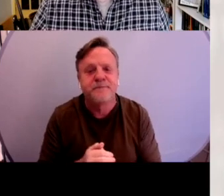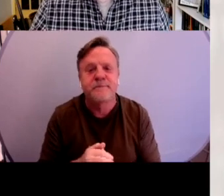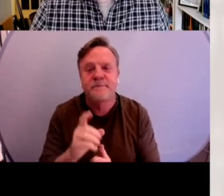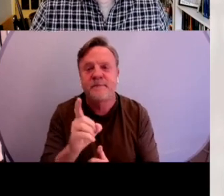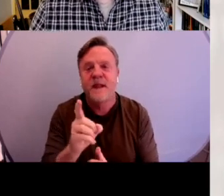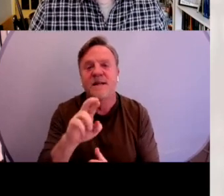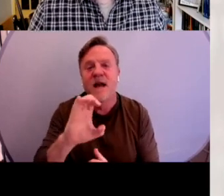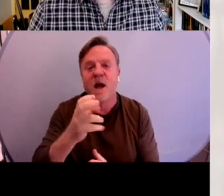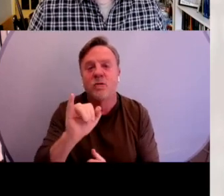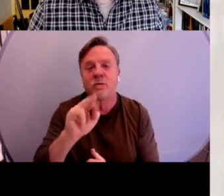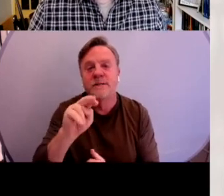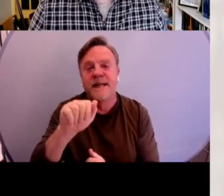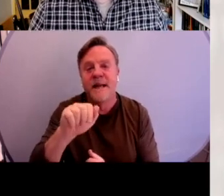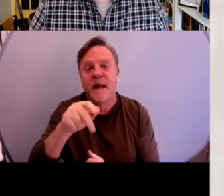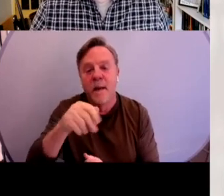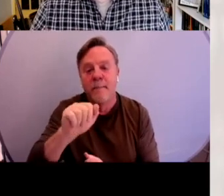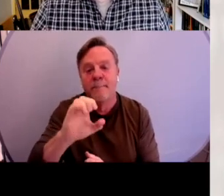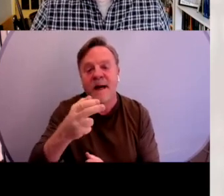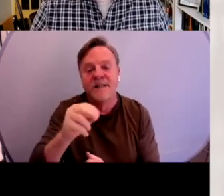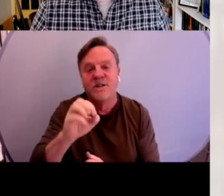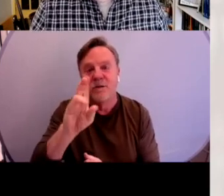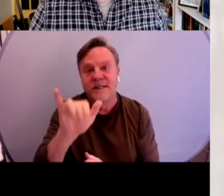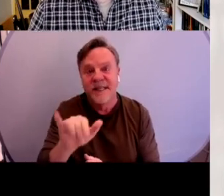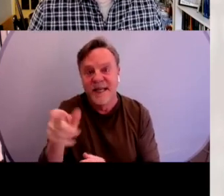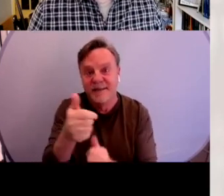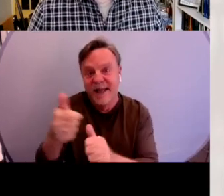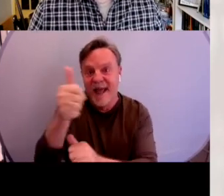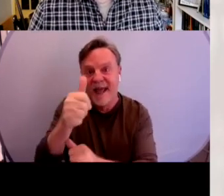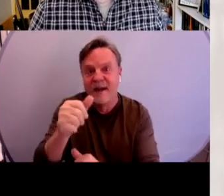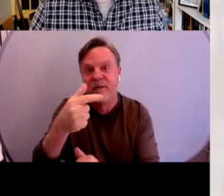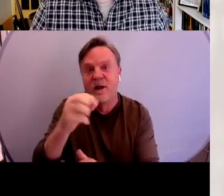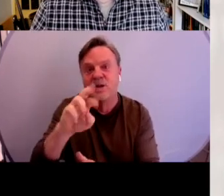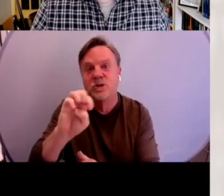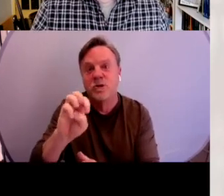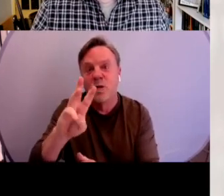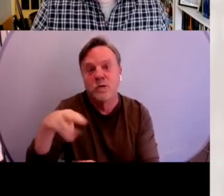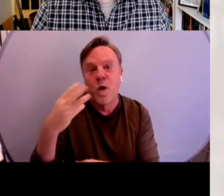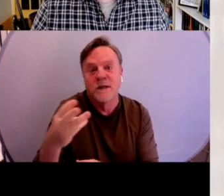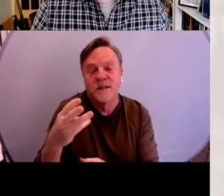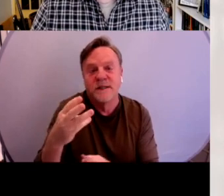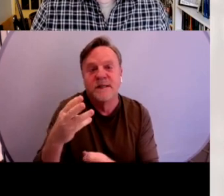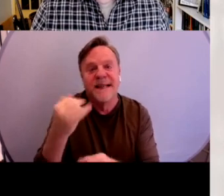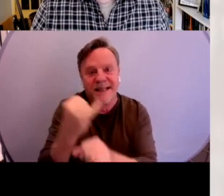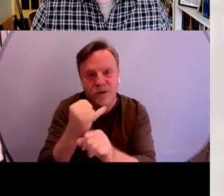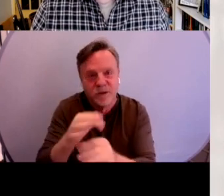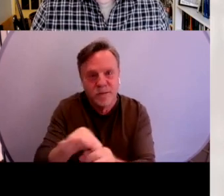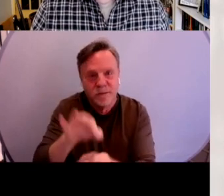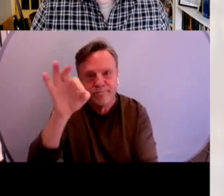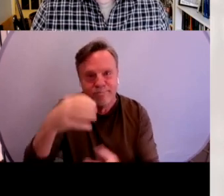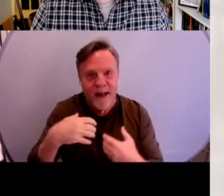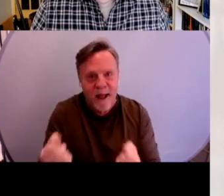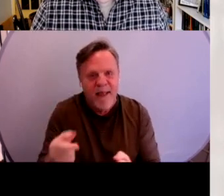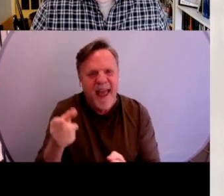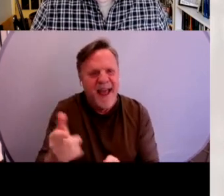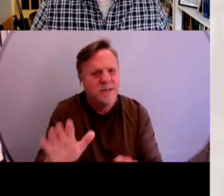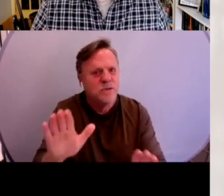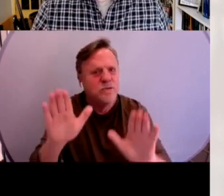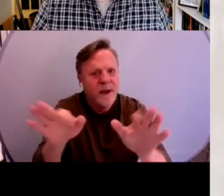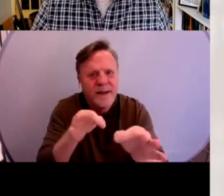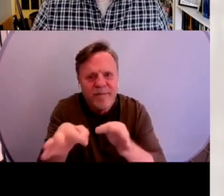Christina Pachowski, who is head of the George Washington Institute on Spirituality and Health, has a really neat definition that